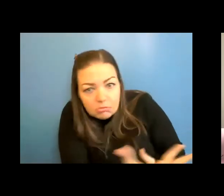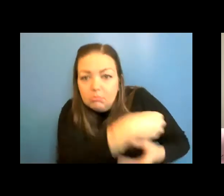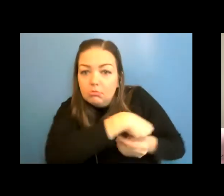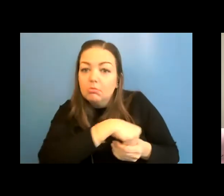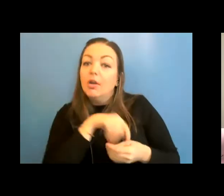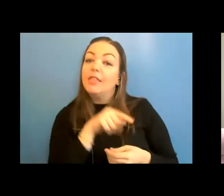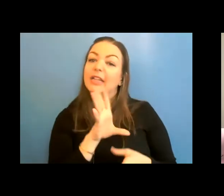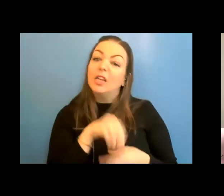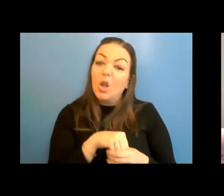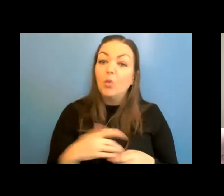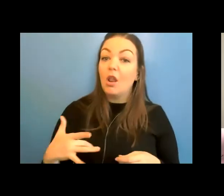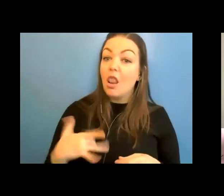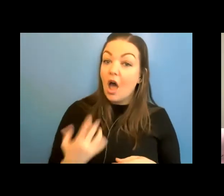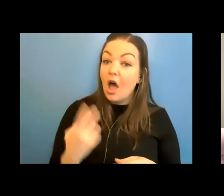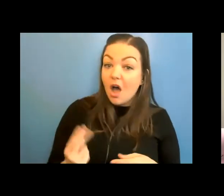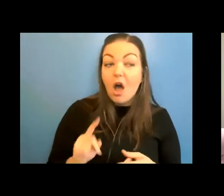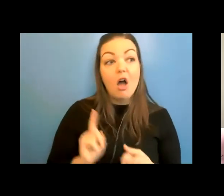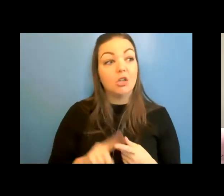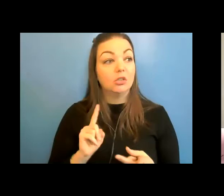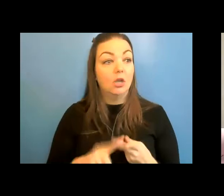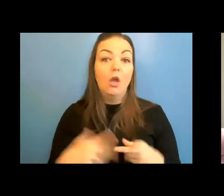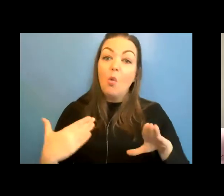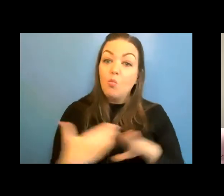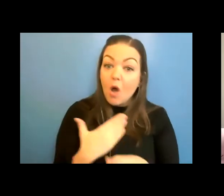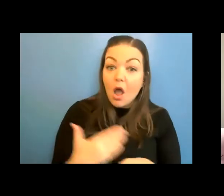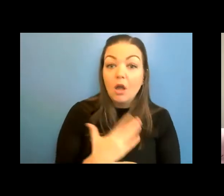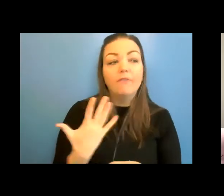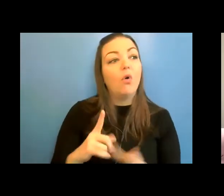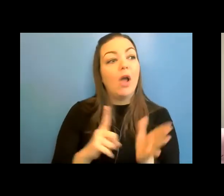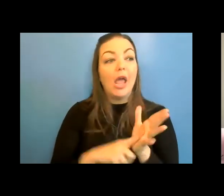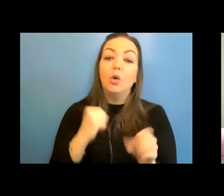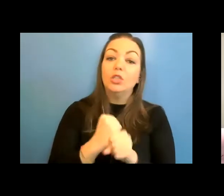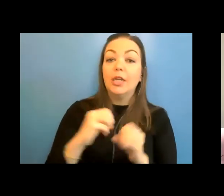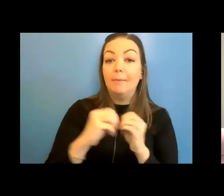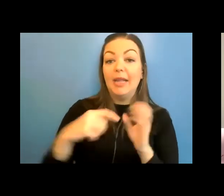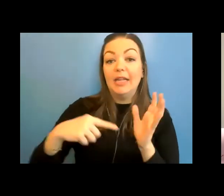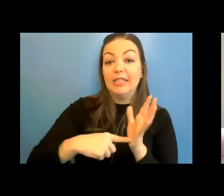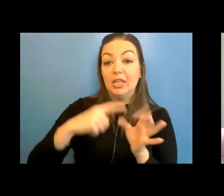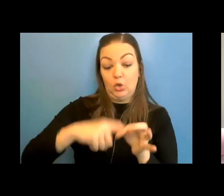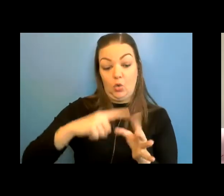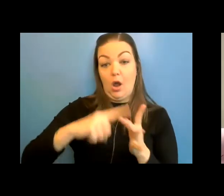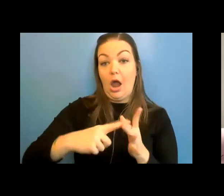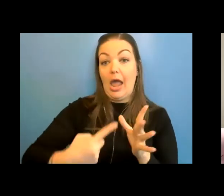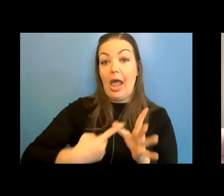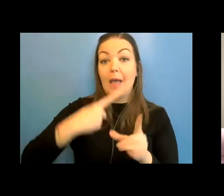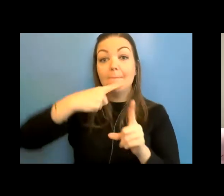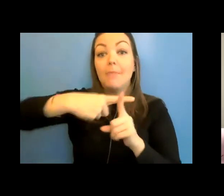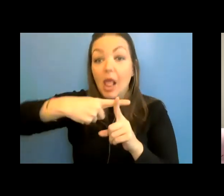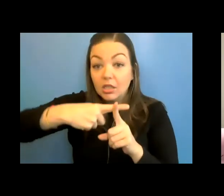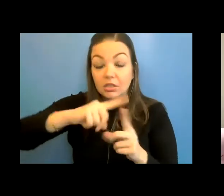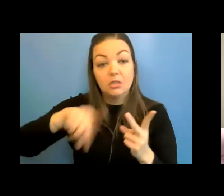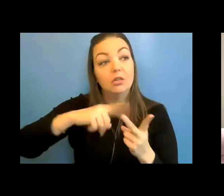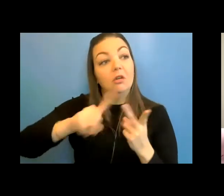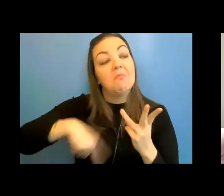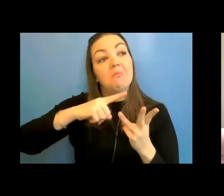that around work that's generated from an LGBTQIA plus perspective. We've done that around